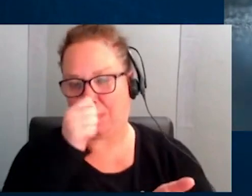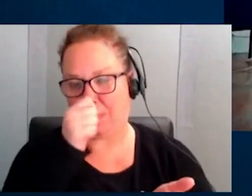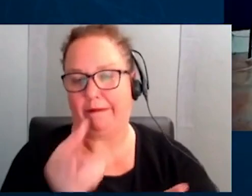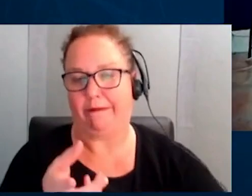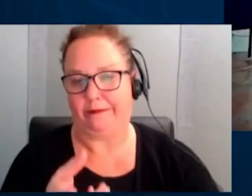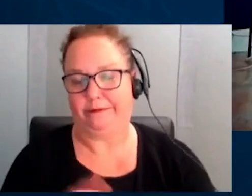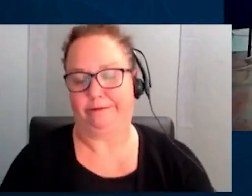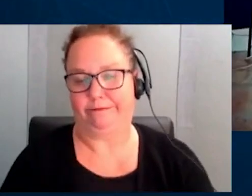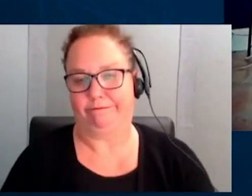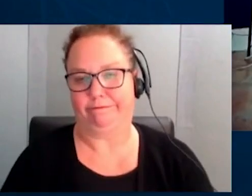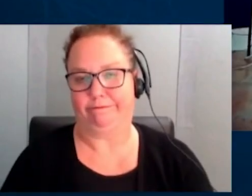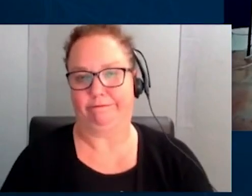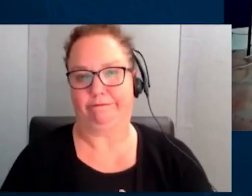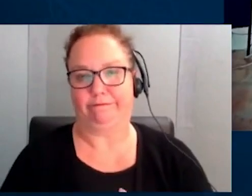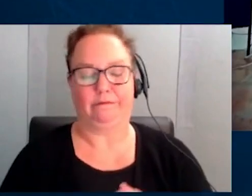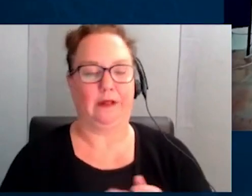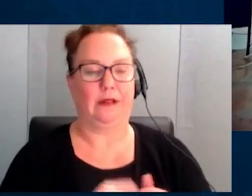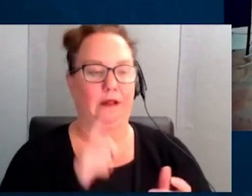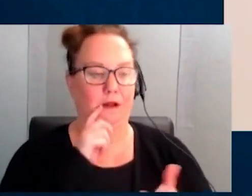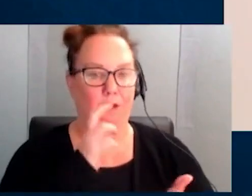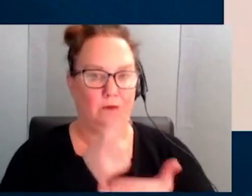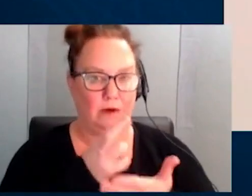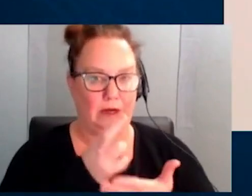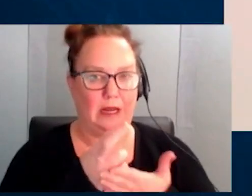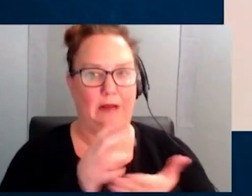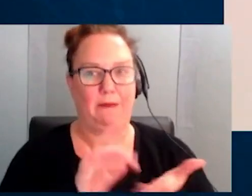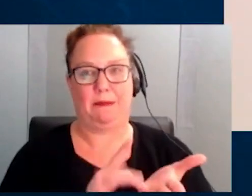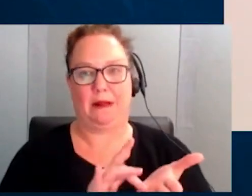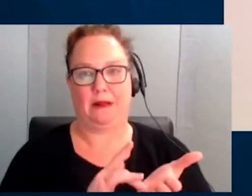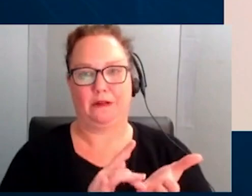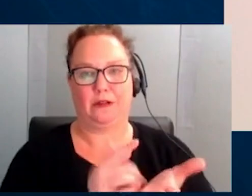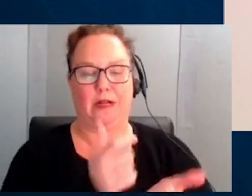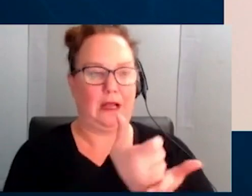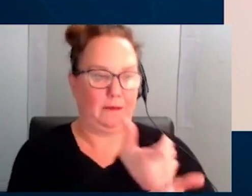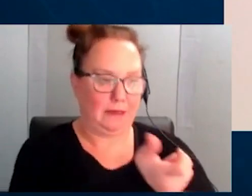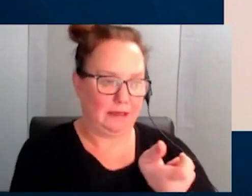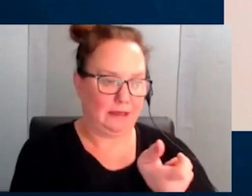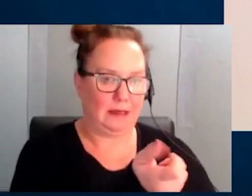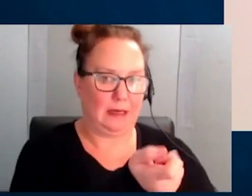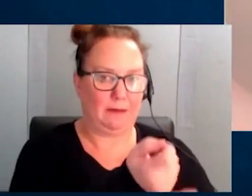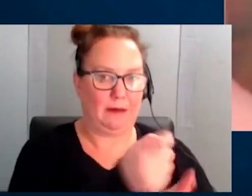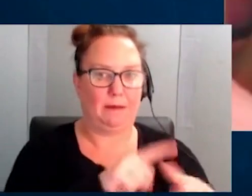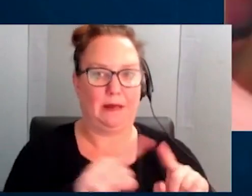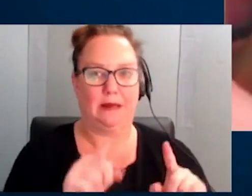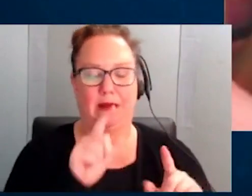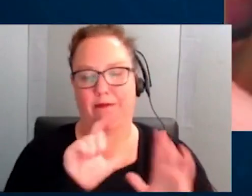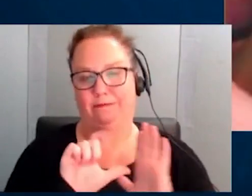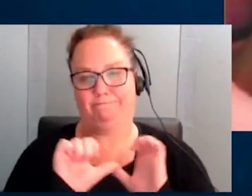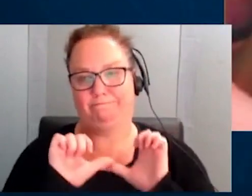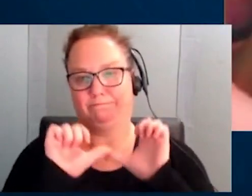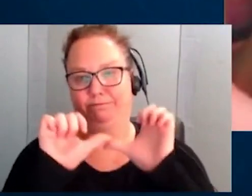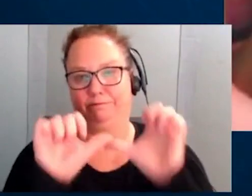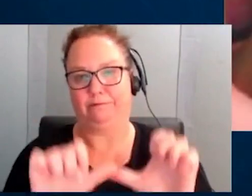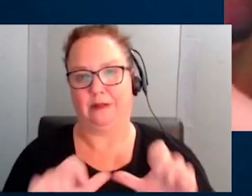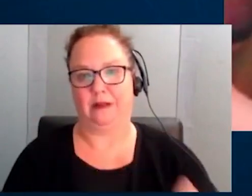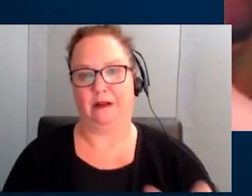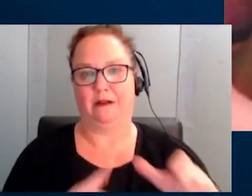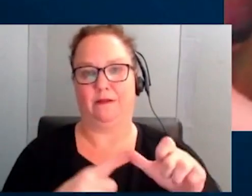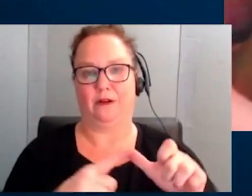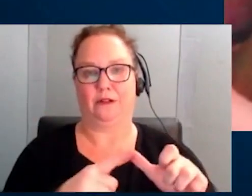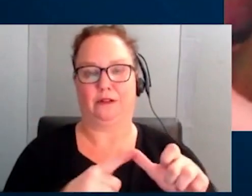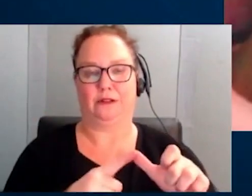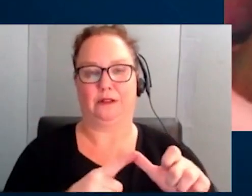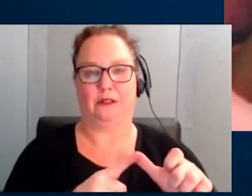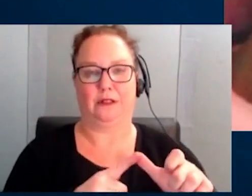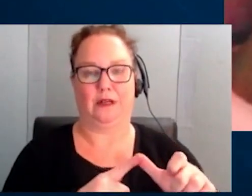years. Stints in rehab and medication helped some, but not long term. At first, I think I was doing it just